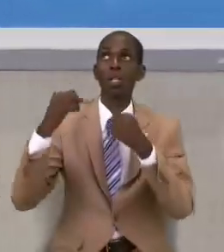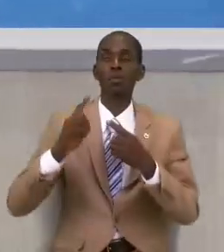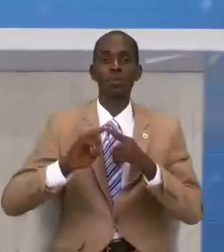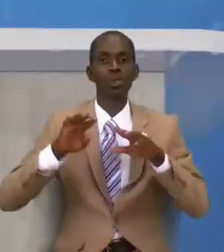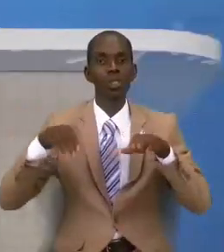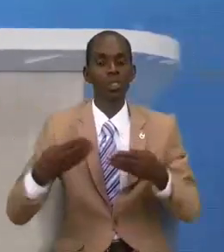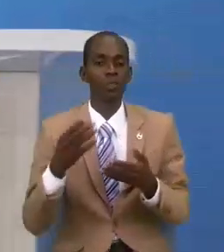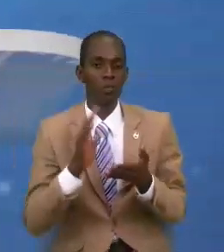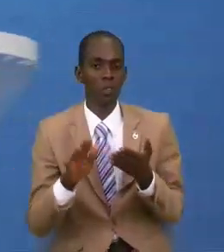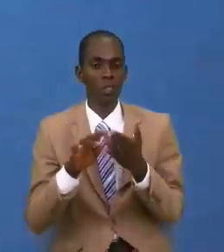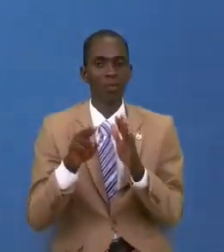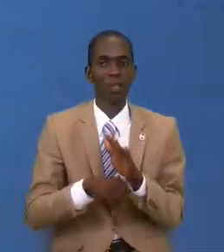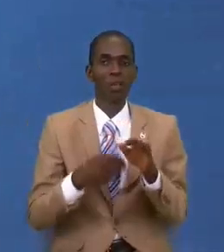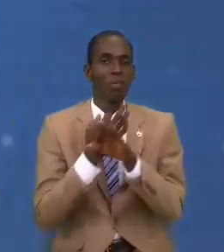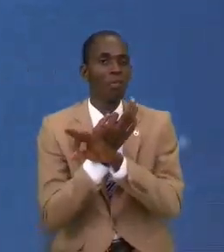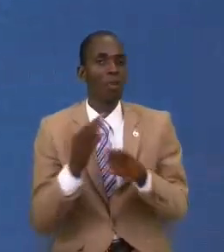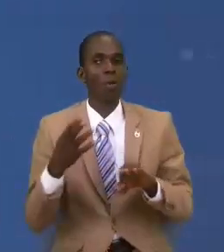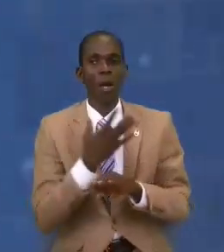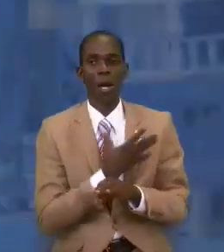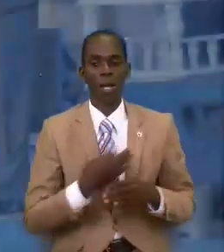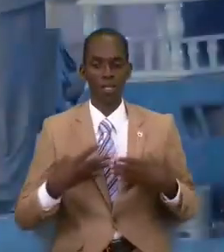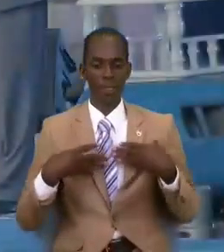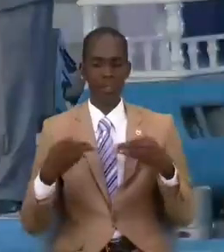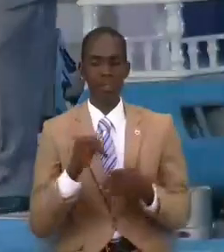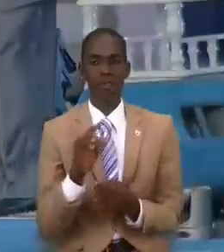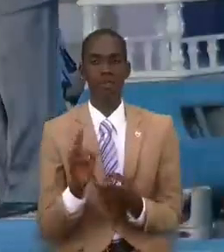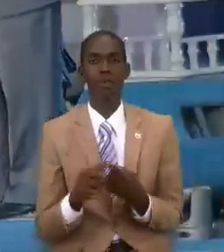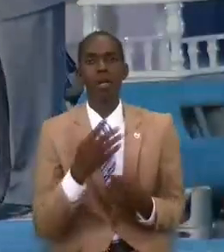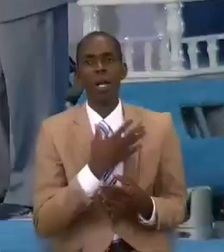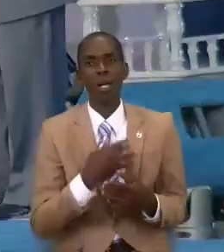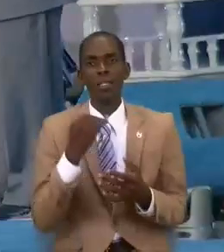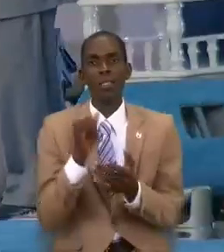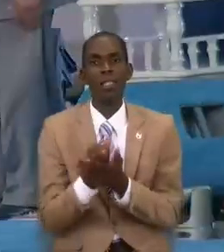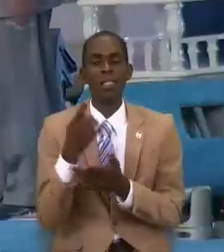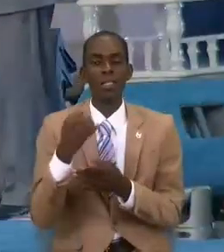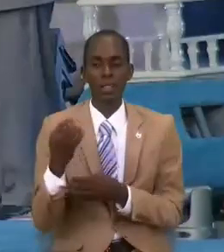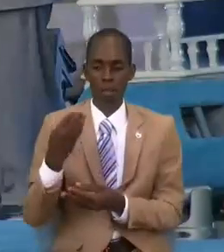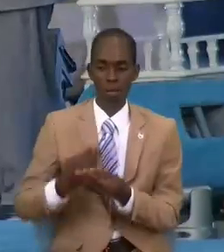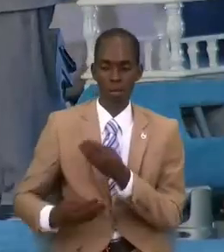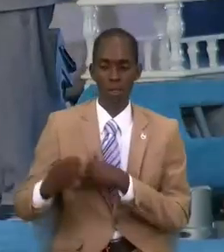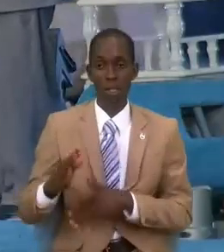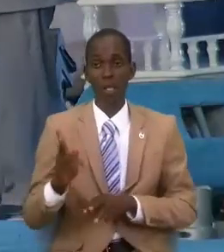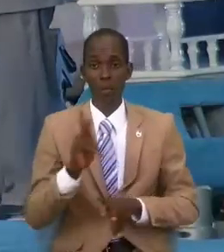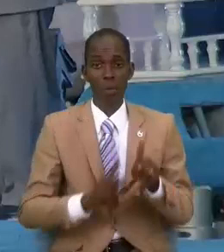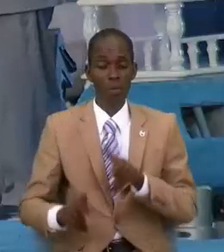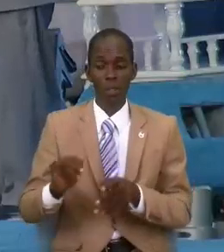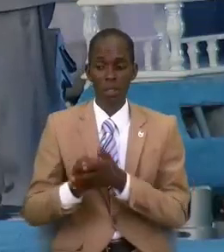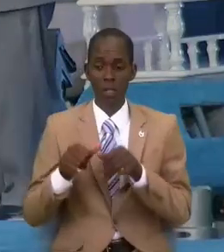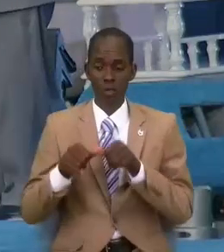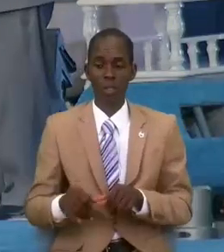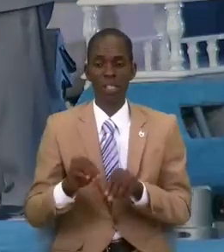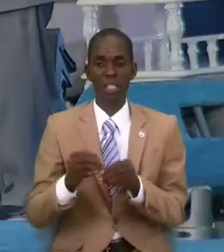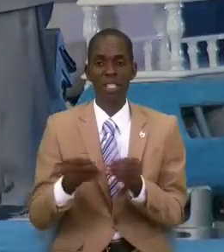he said, the inhabitants of the land, the inhabitants shall not say, I am sick. Why? The people